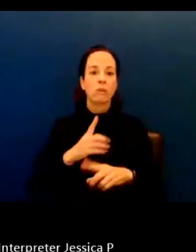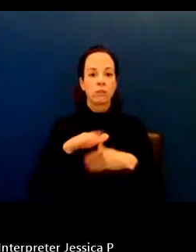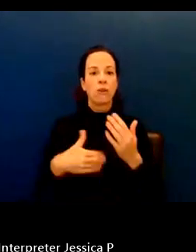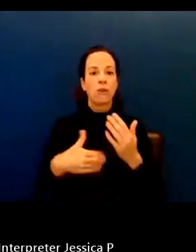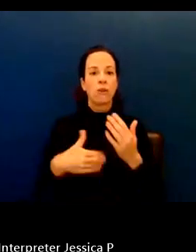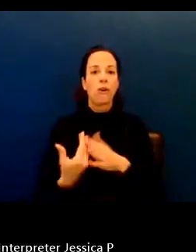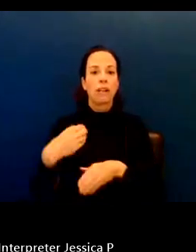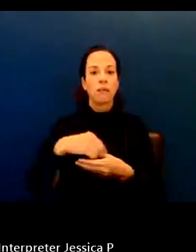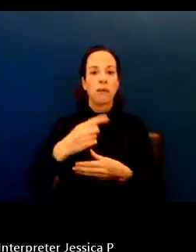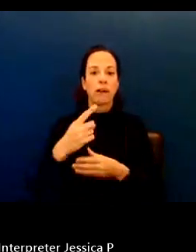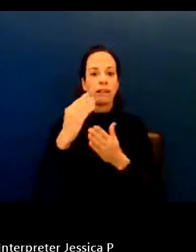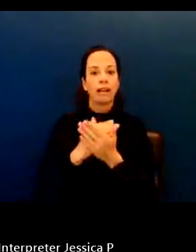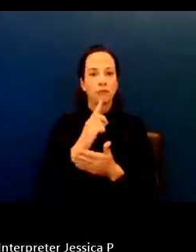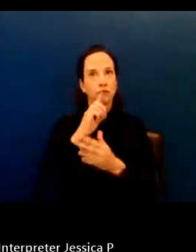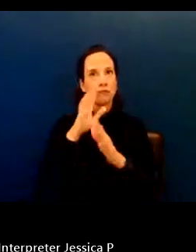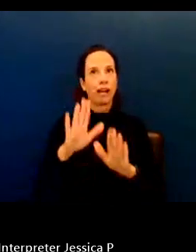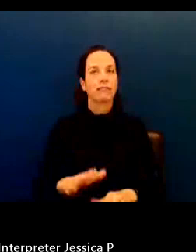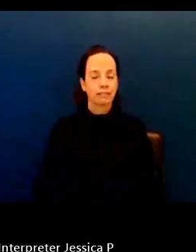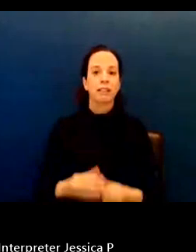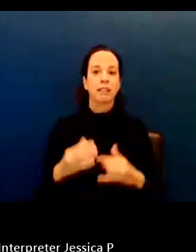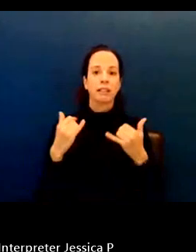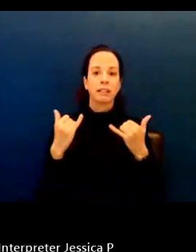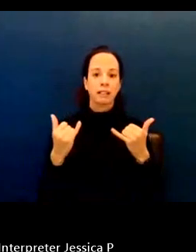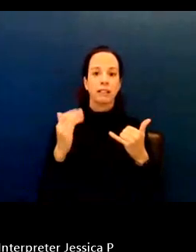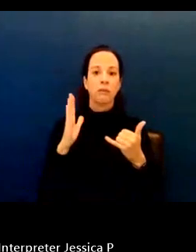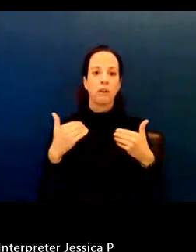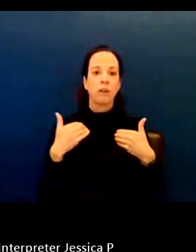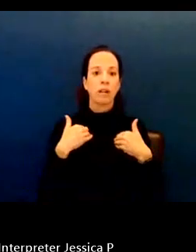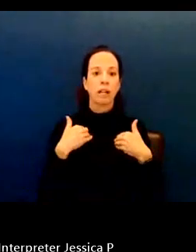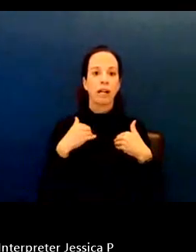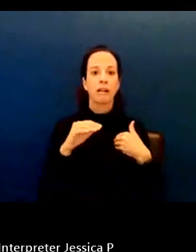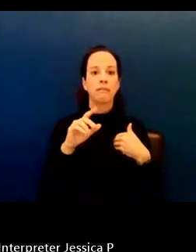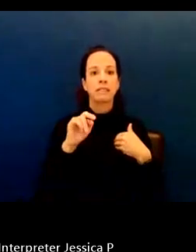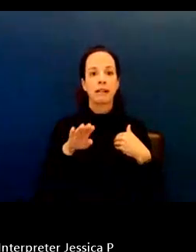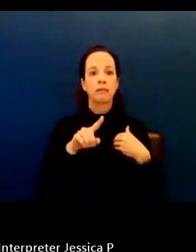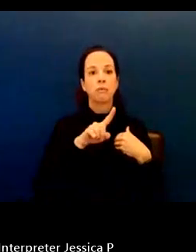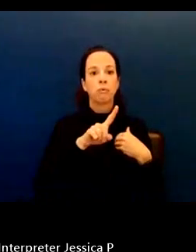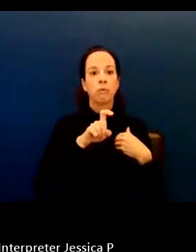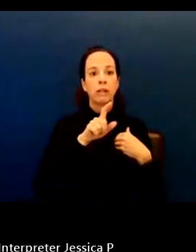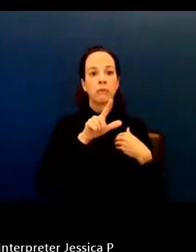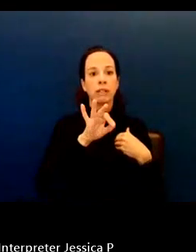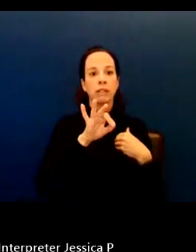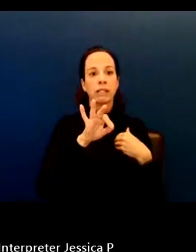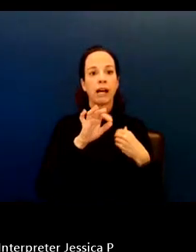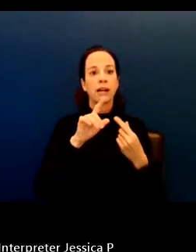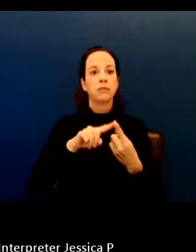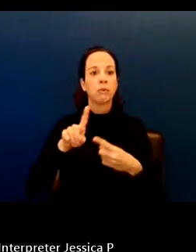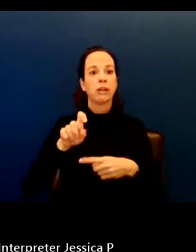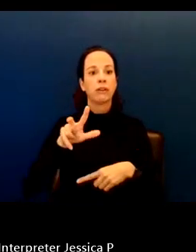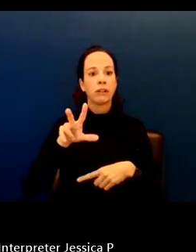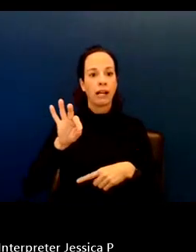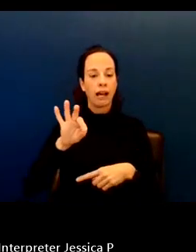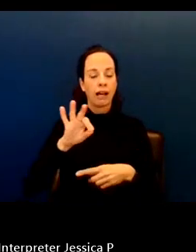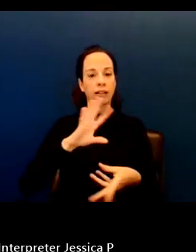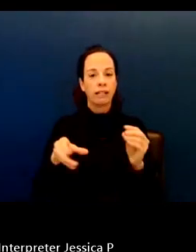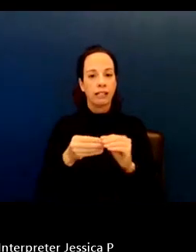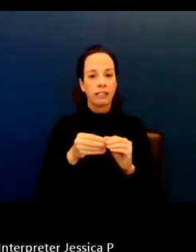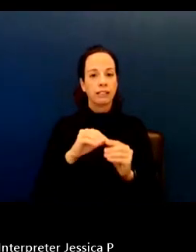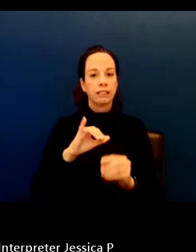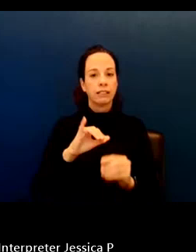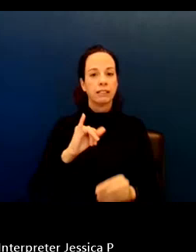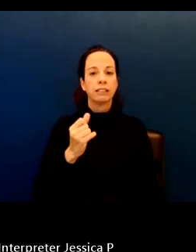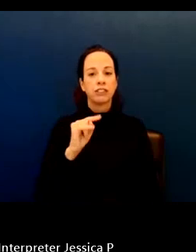Now we're taking tabs 129 through 139. Justin. Thank you, Commissioners.